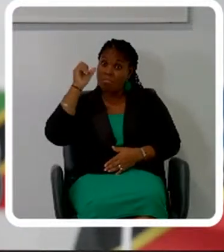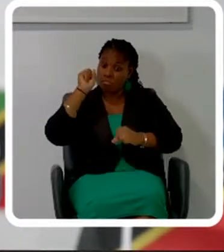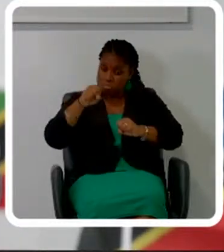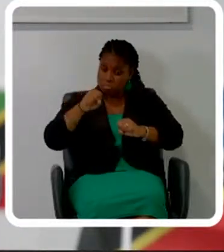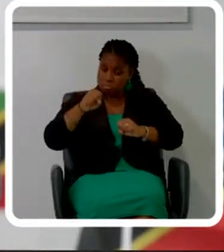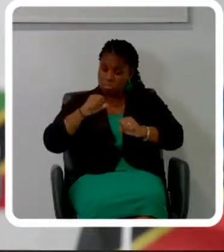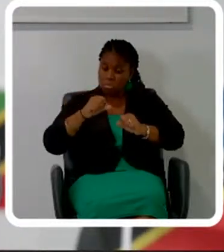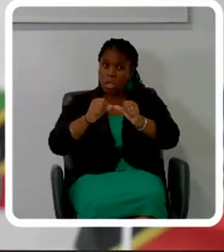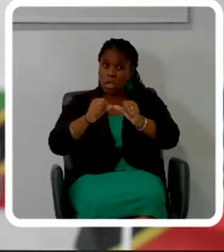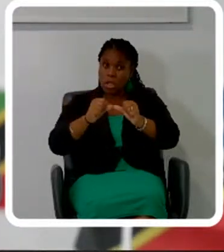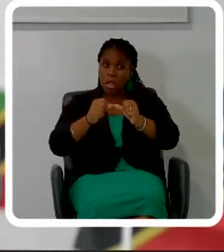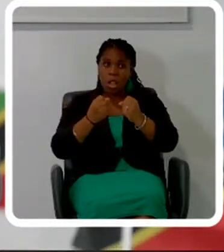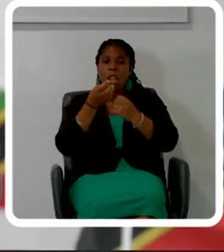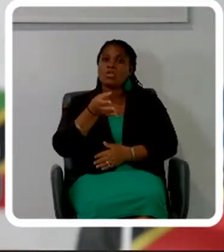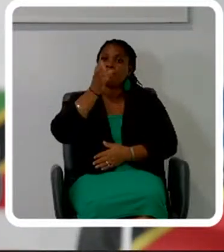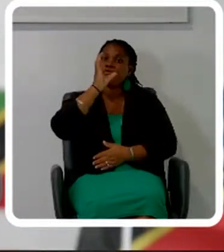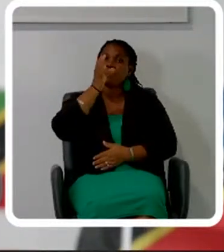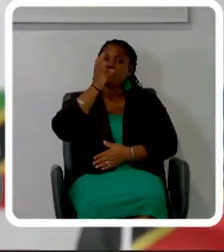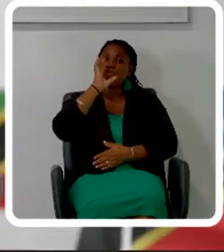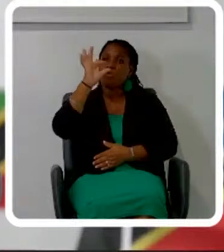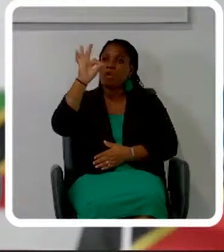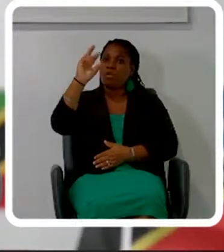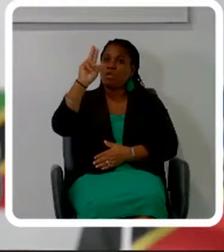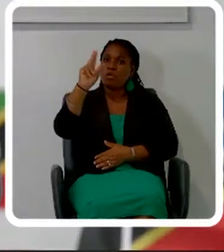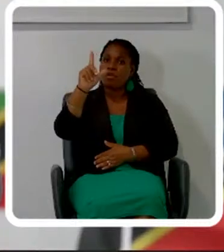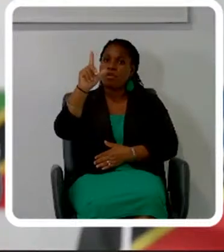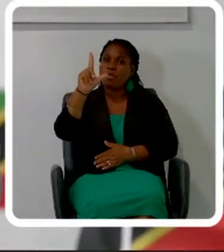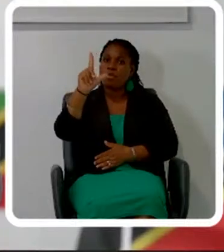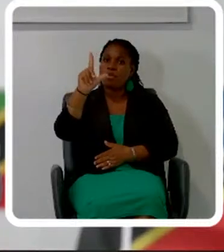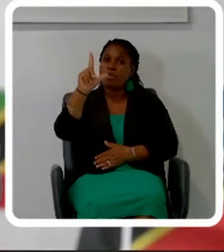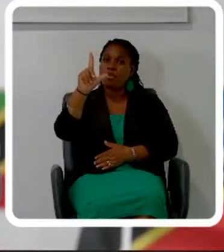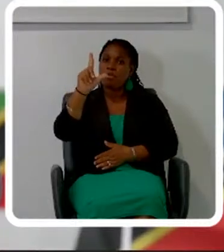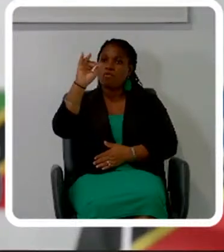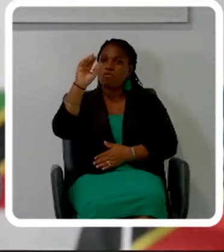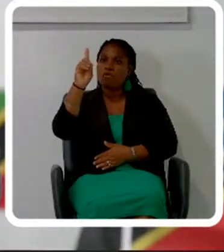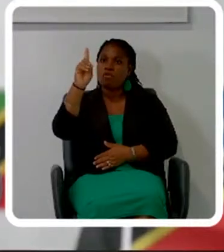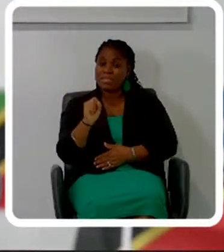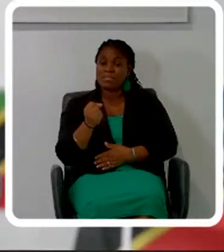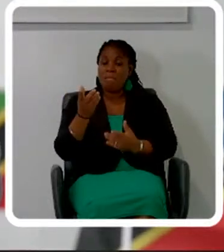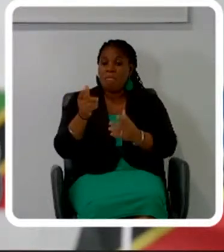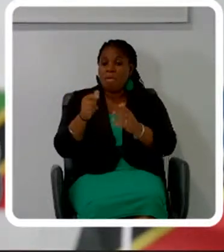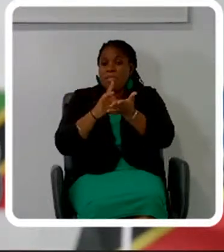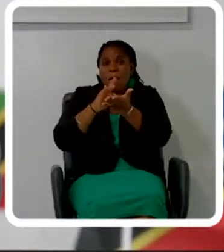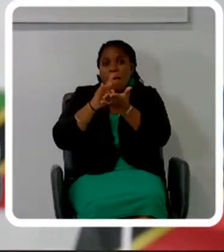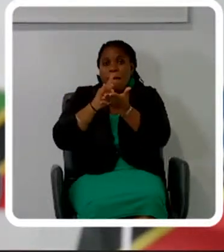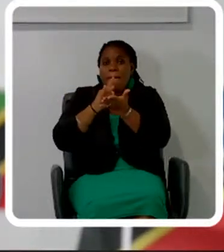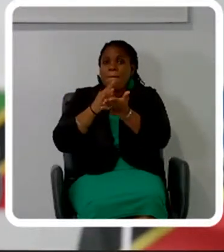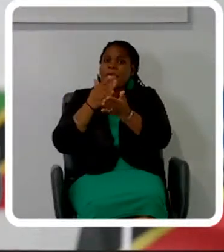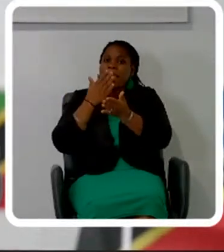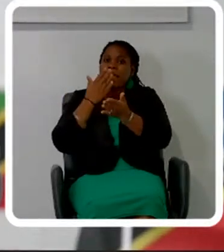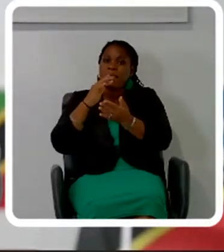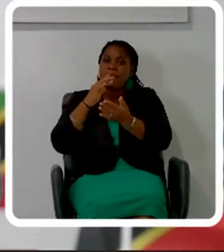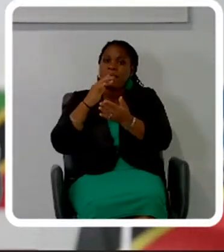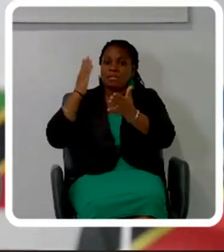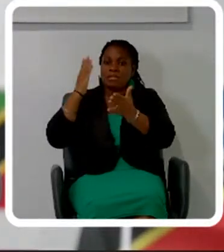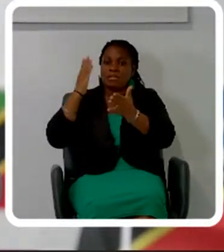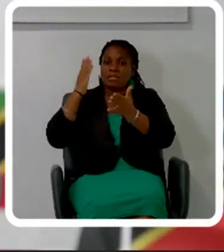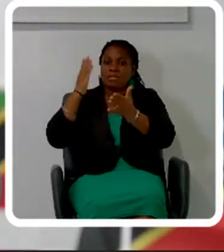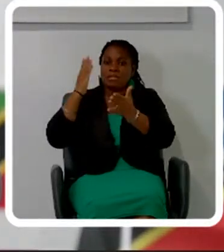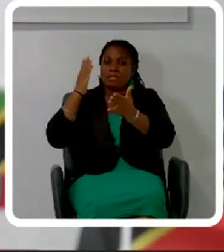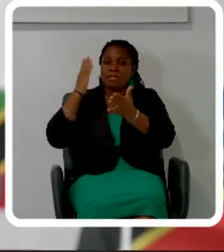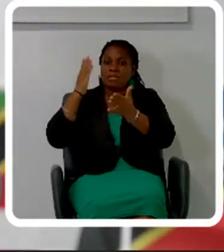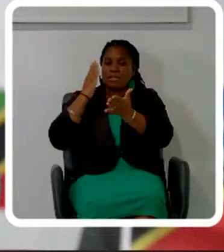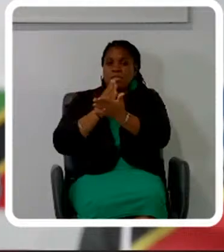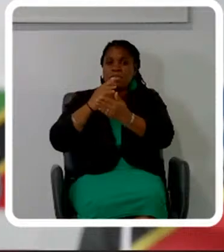of fluids can still work. Maybe you might need 2 paracetamol, get some rest, drink some soup.